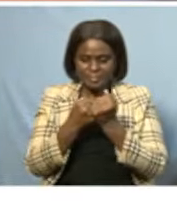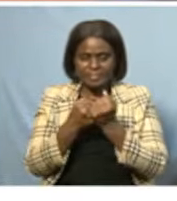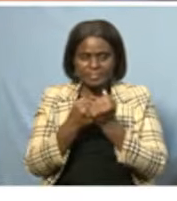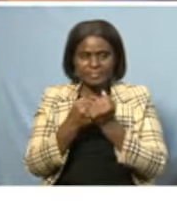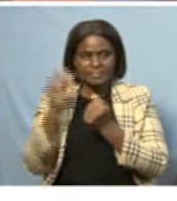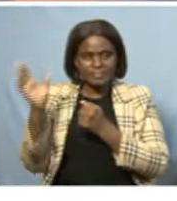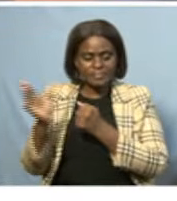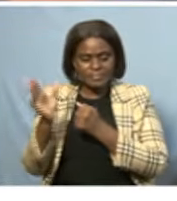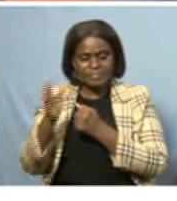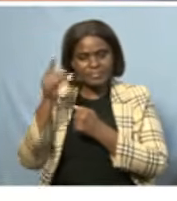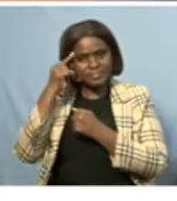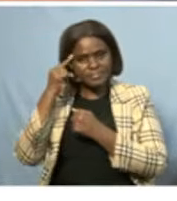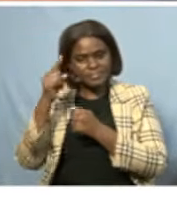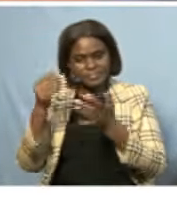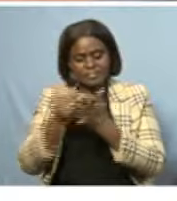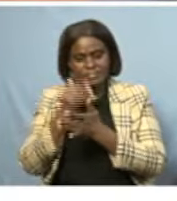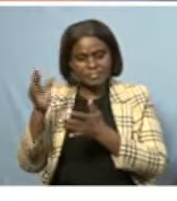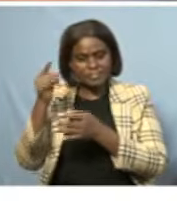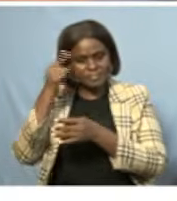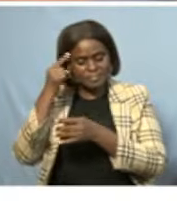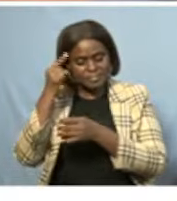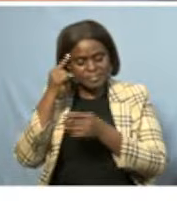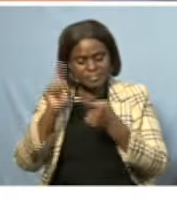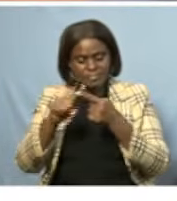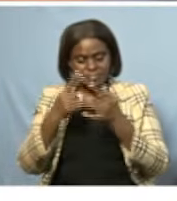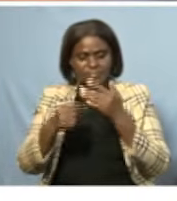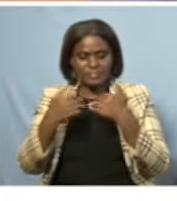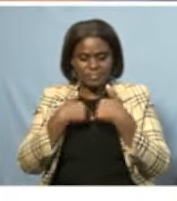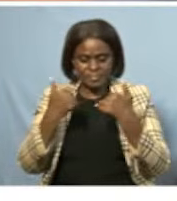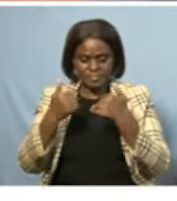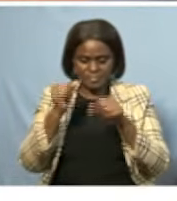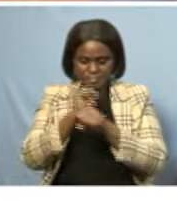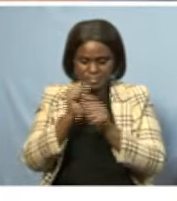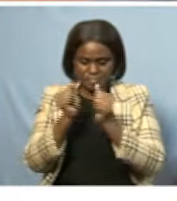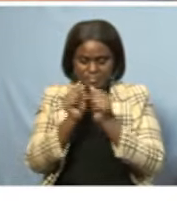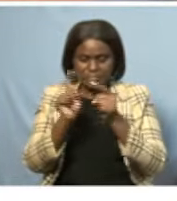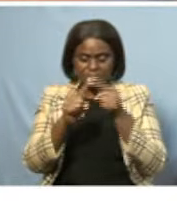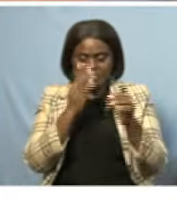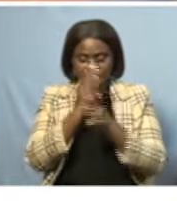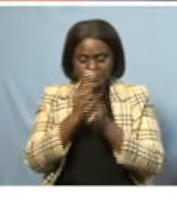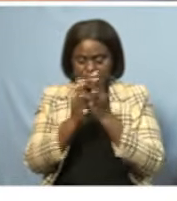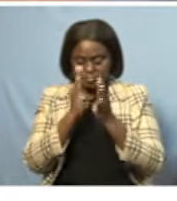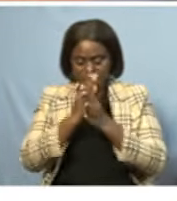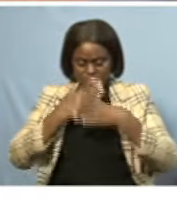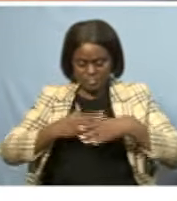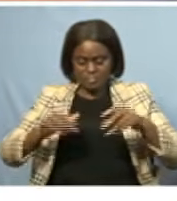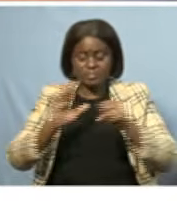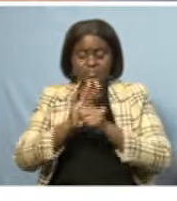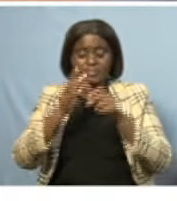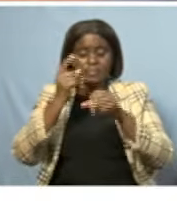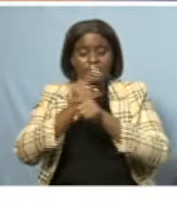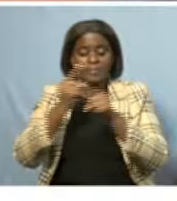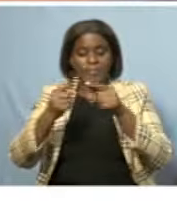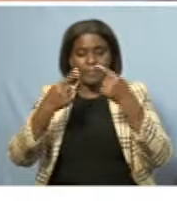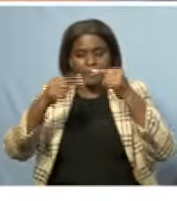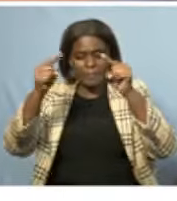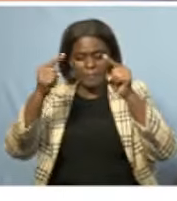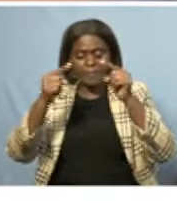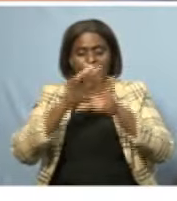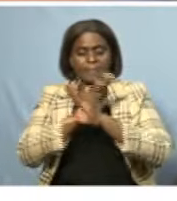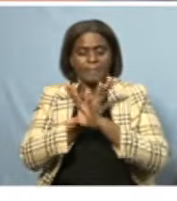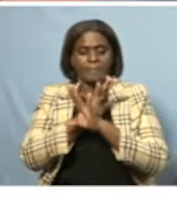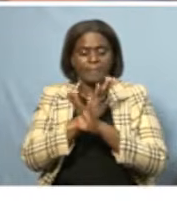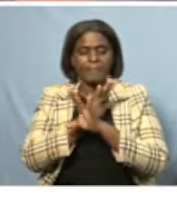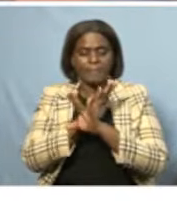the UPND New Dawn government as we work together to build a peaceful, just, and prosperous